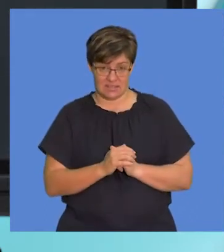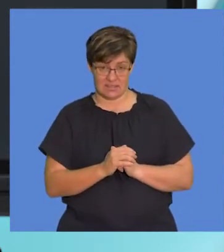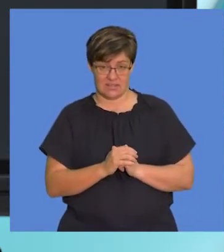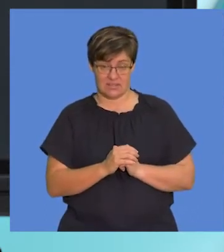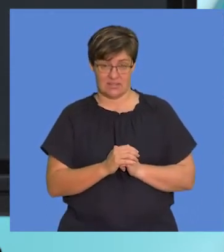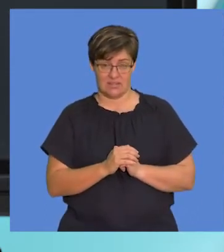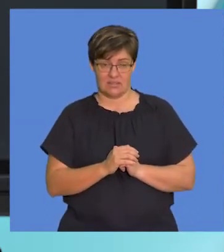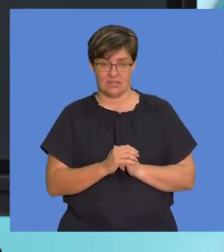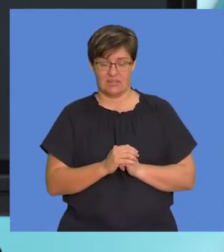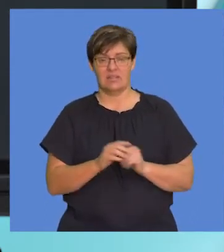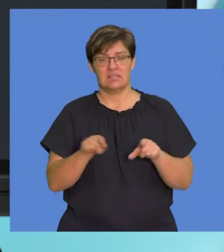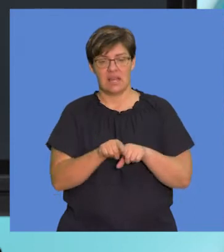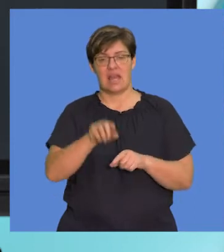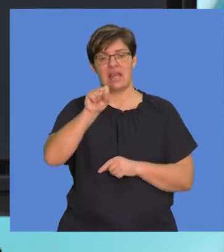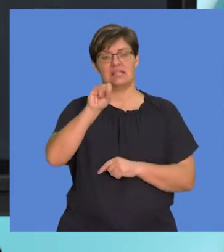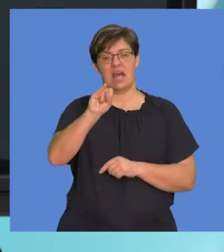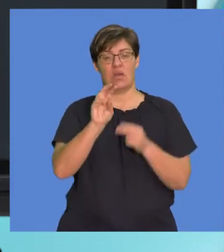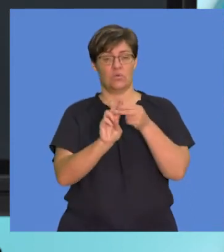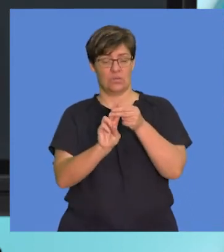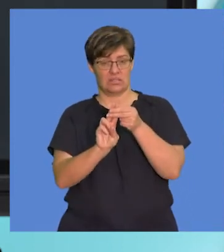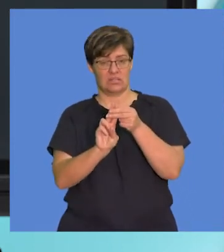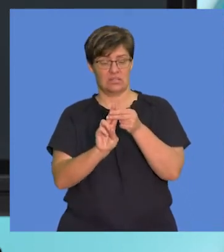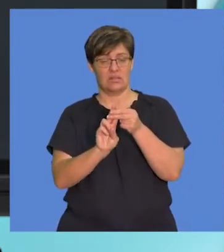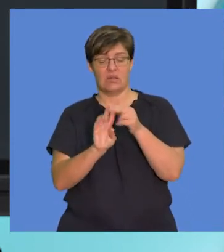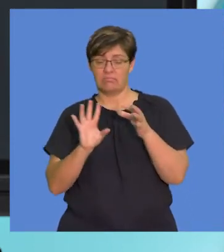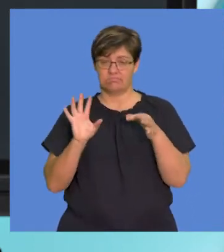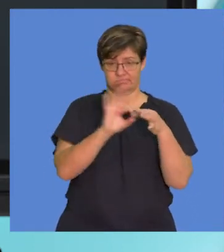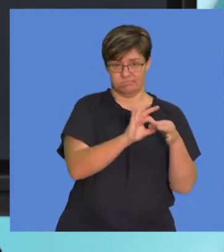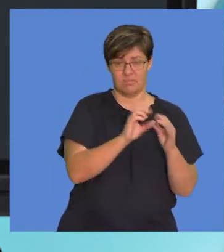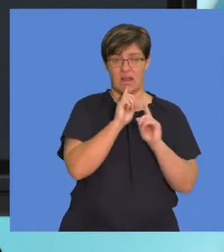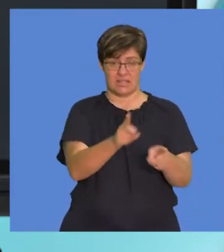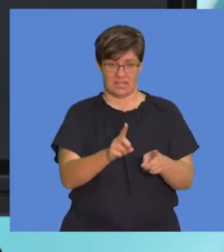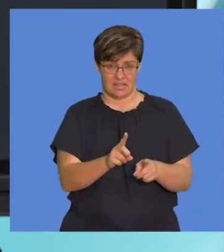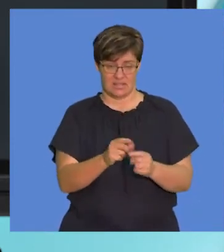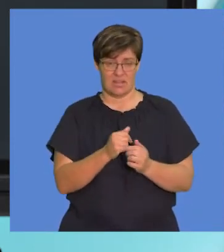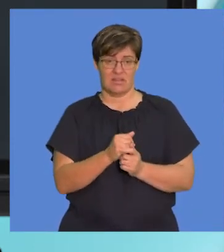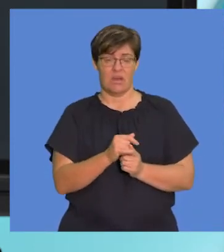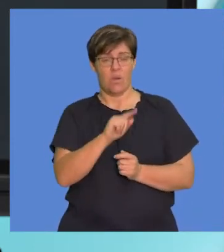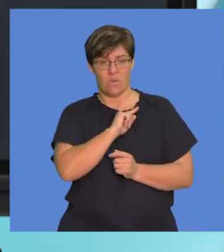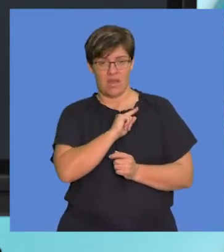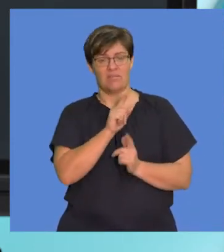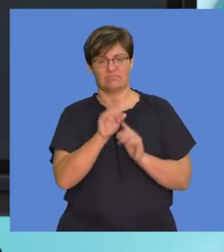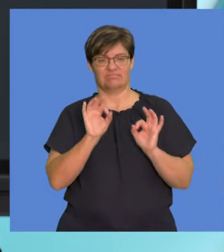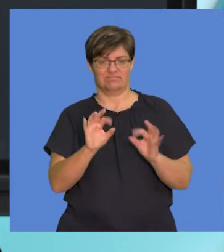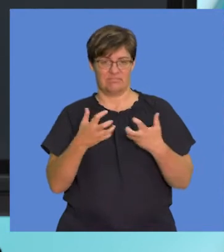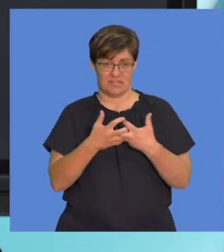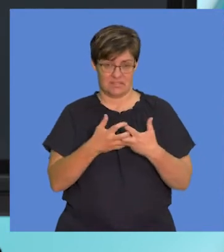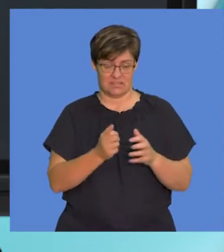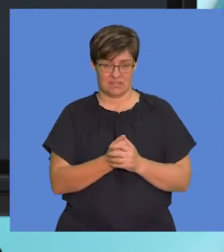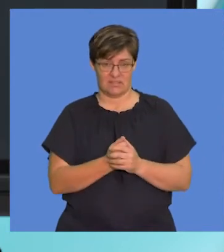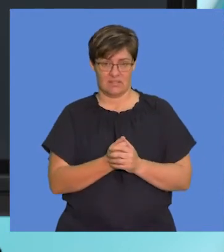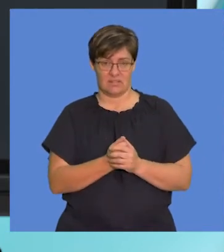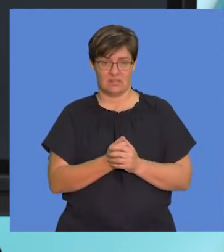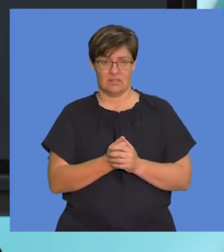again, the SI unit, which is correct, is attached to that value that you are calculating. And in some